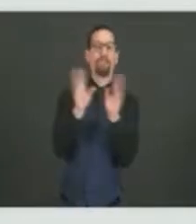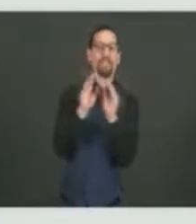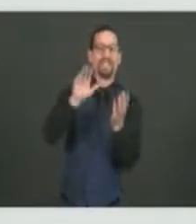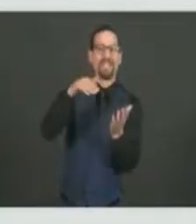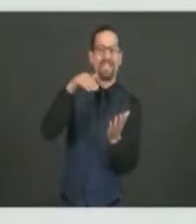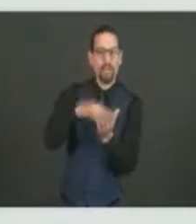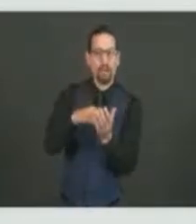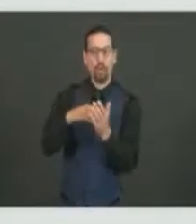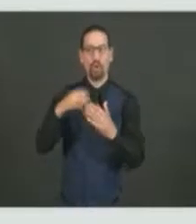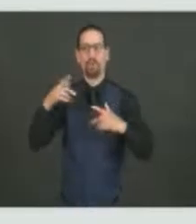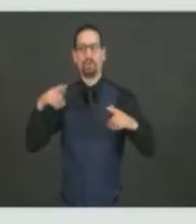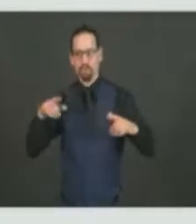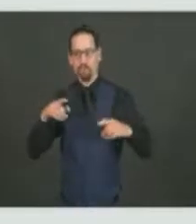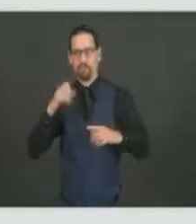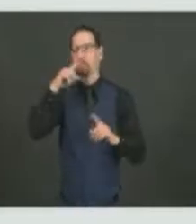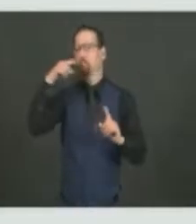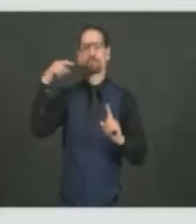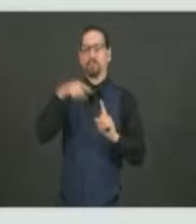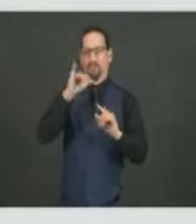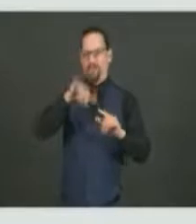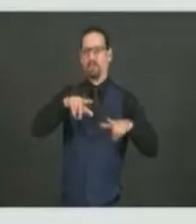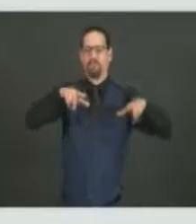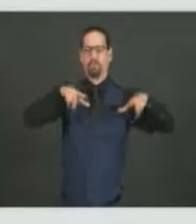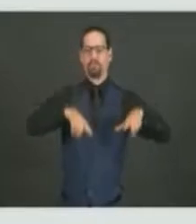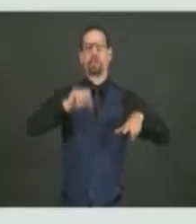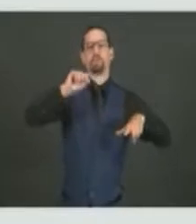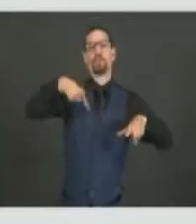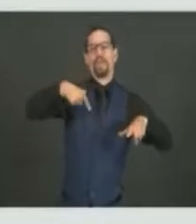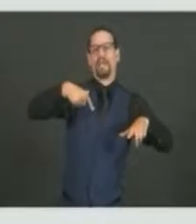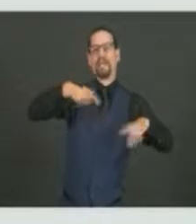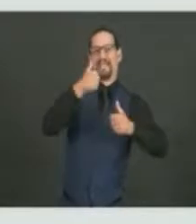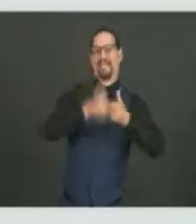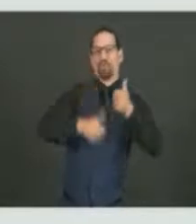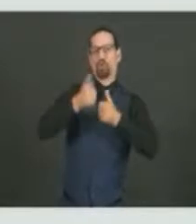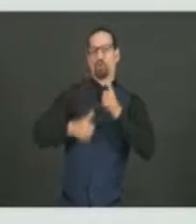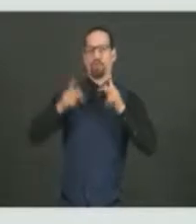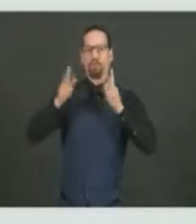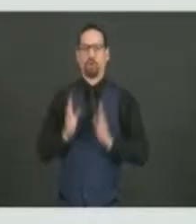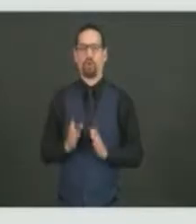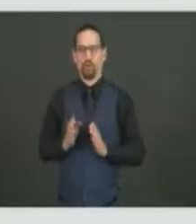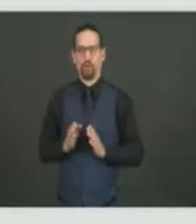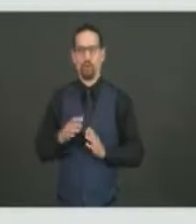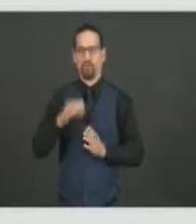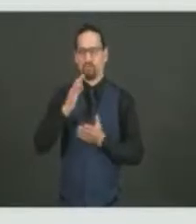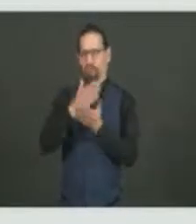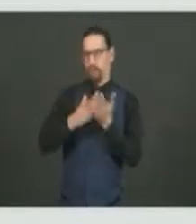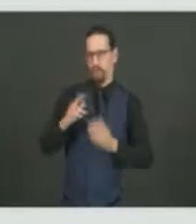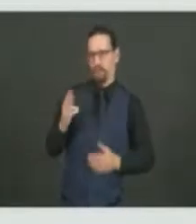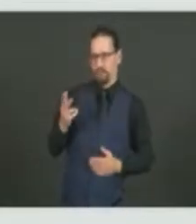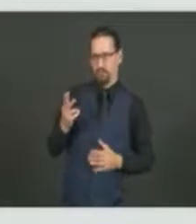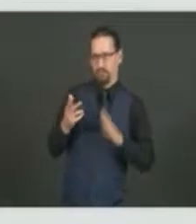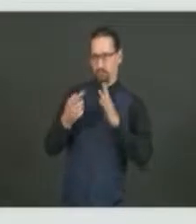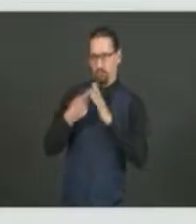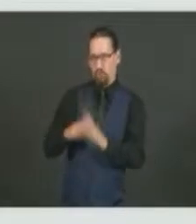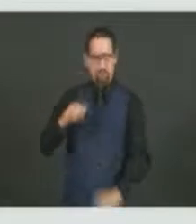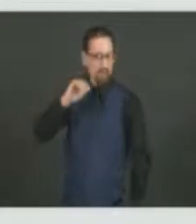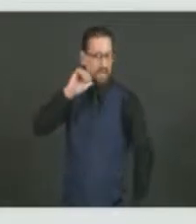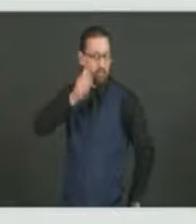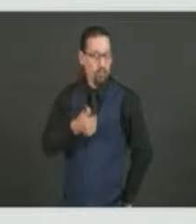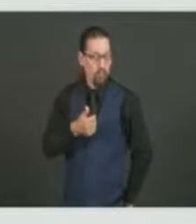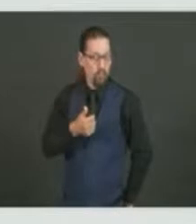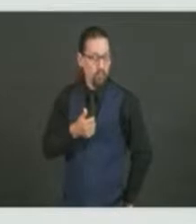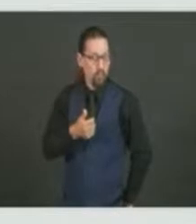distance. So again, phase 3 will begin. Everything related to